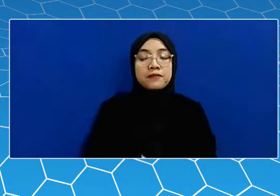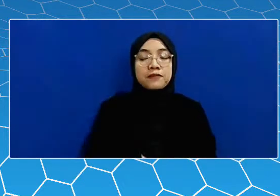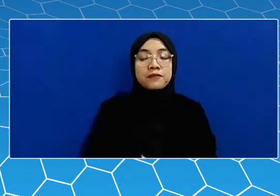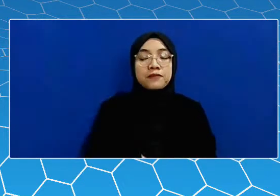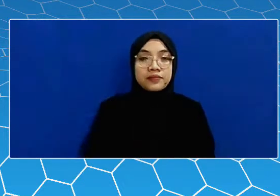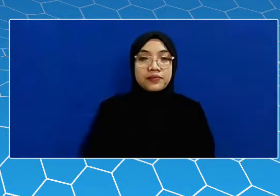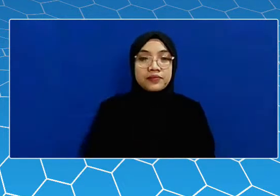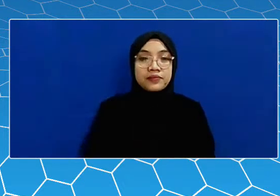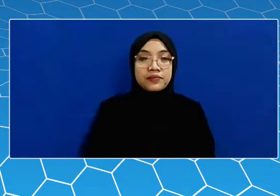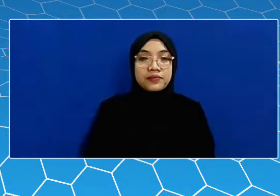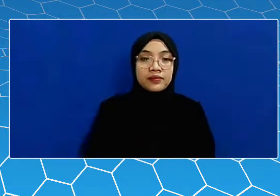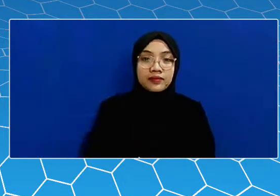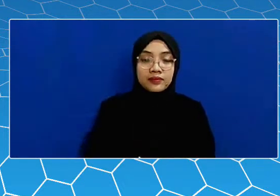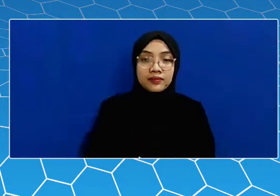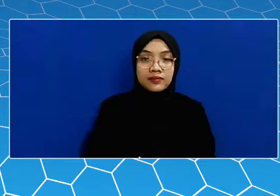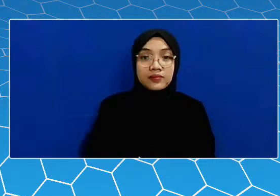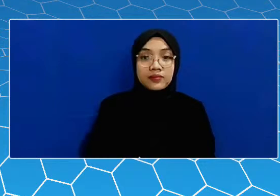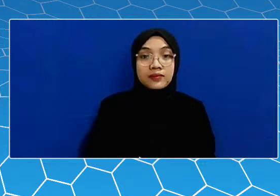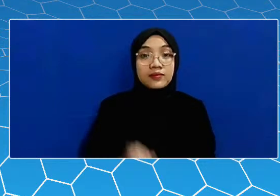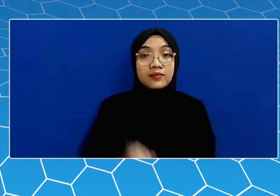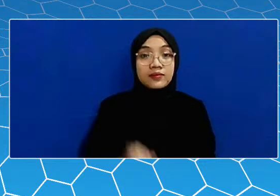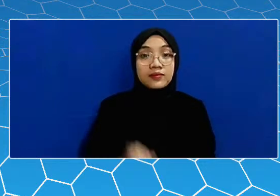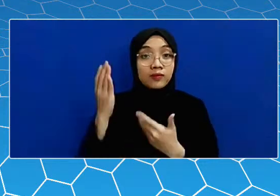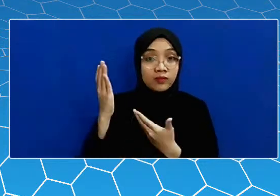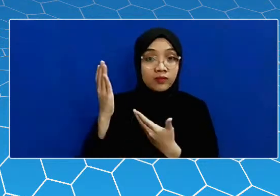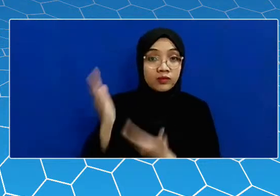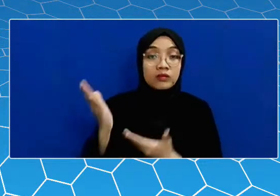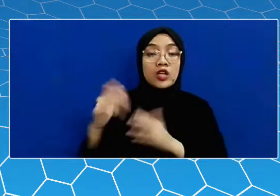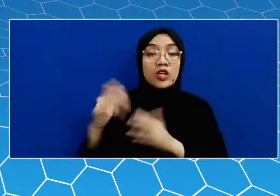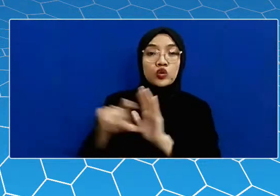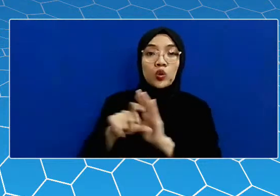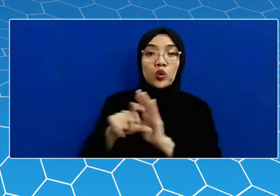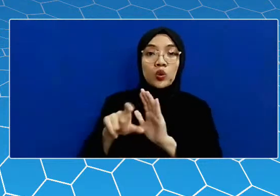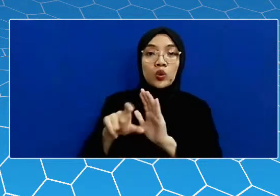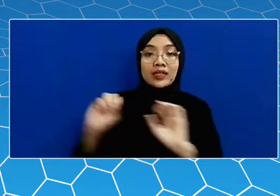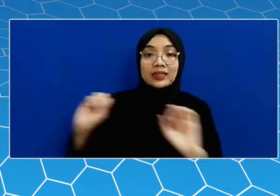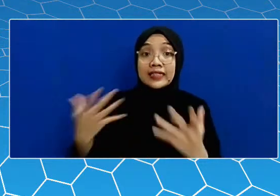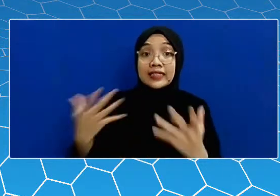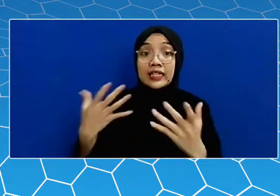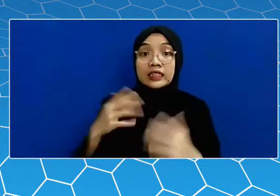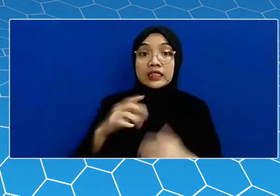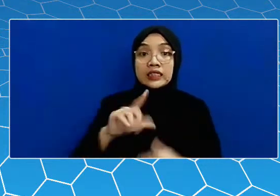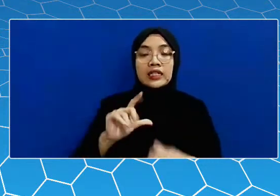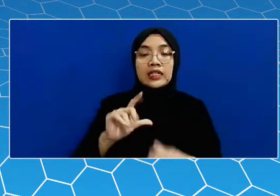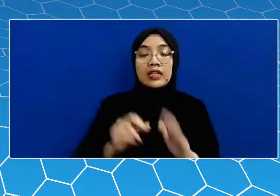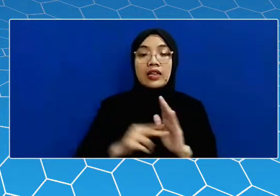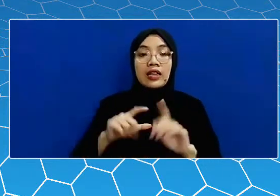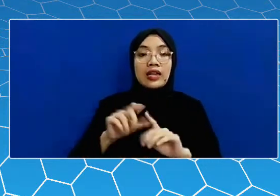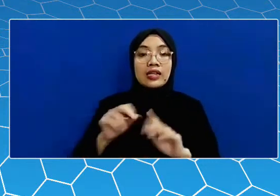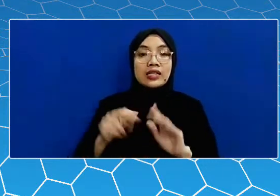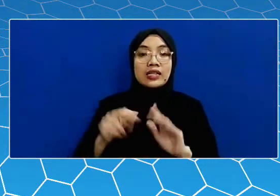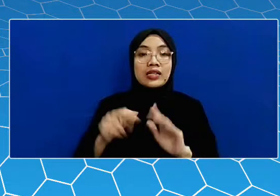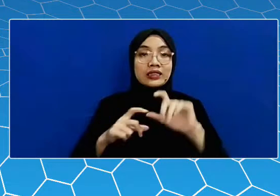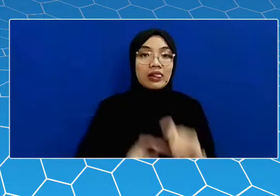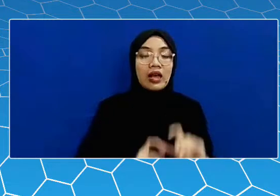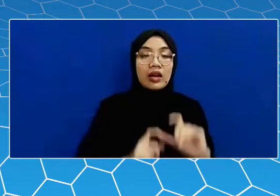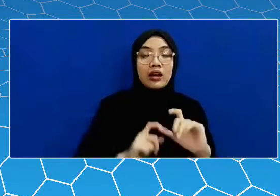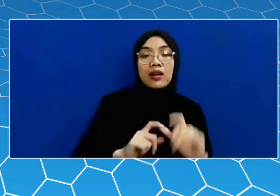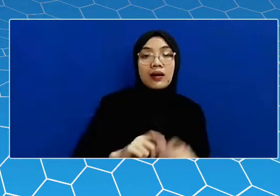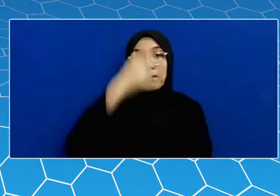And so this is an example of what's happening in South London, whereby patients are referred into